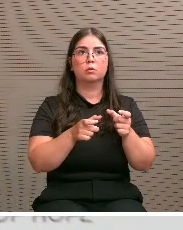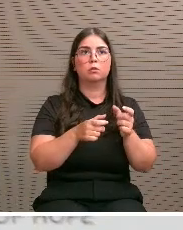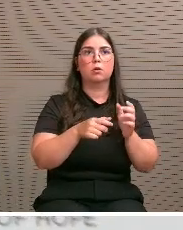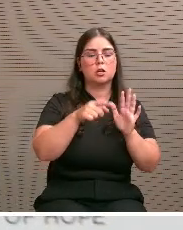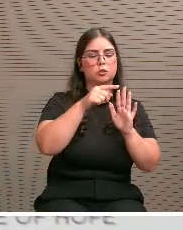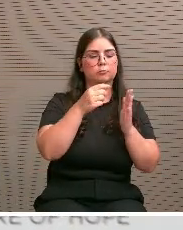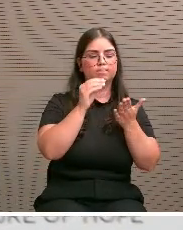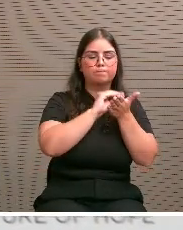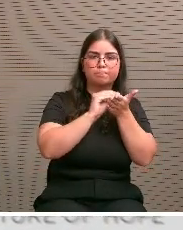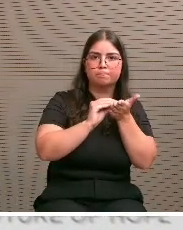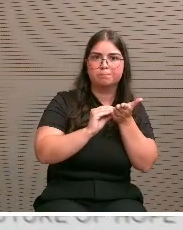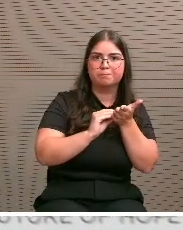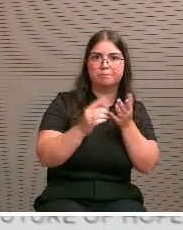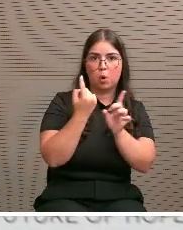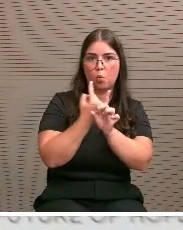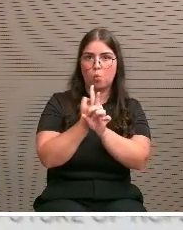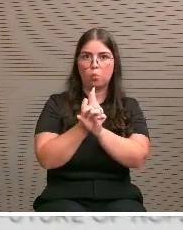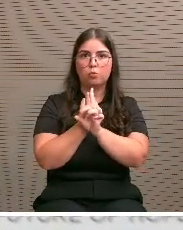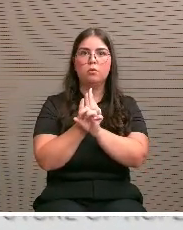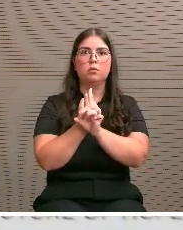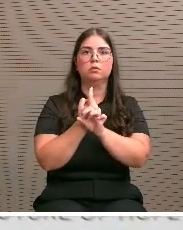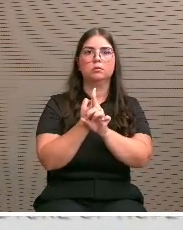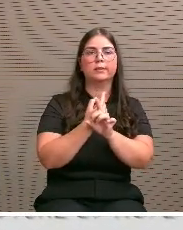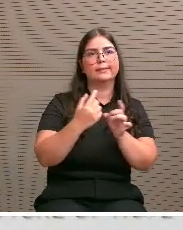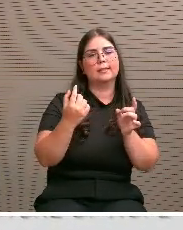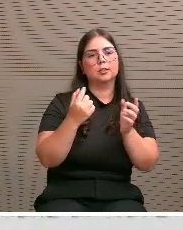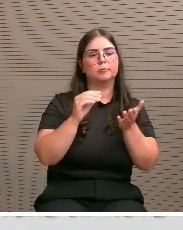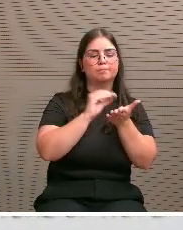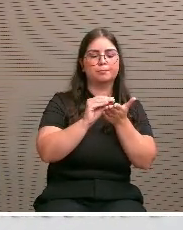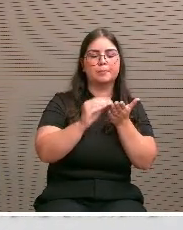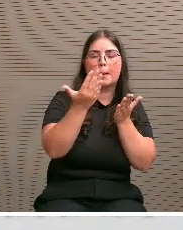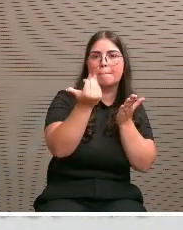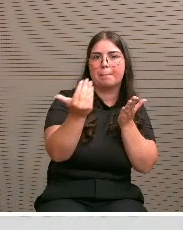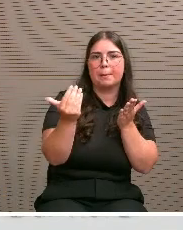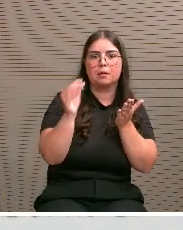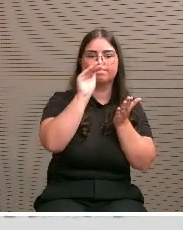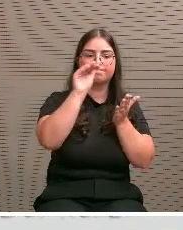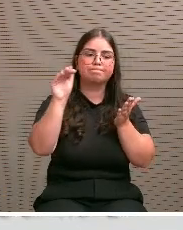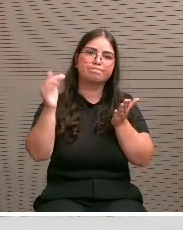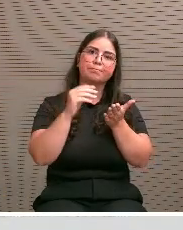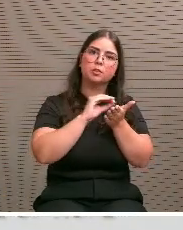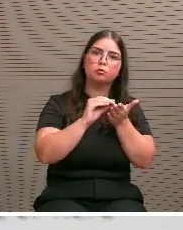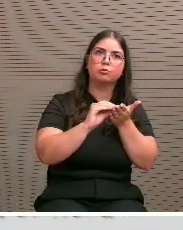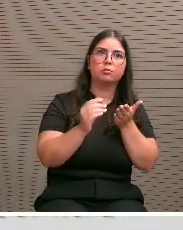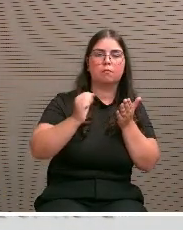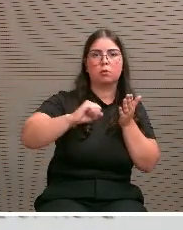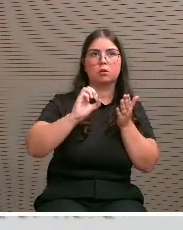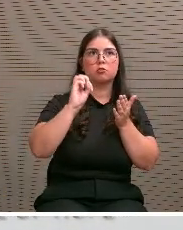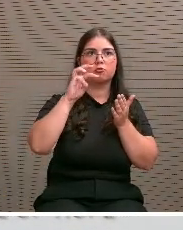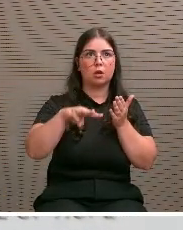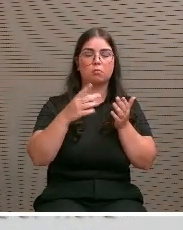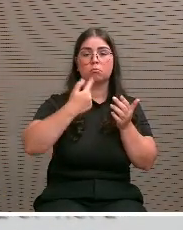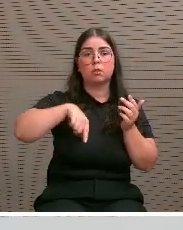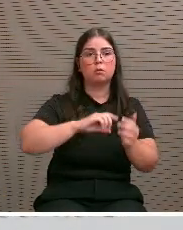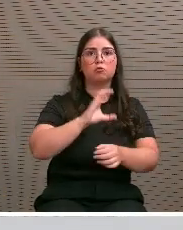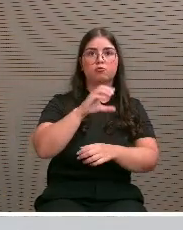in order to go against GMOs. We scientists tried to fight back against this, but